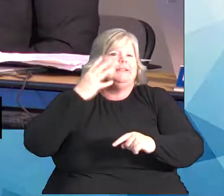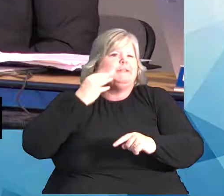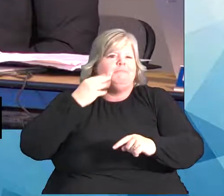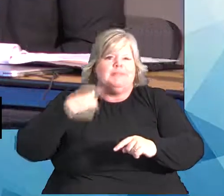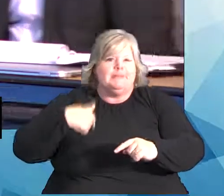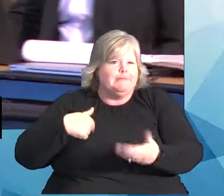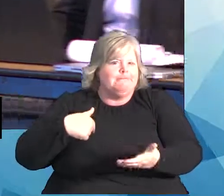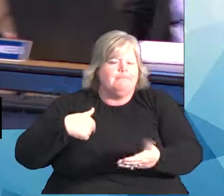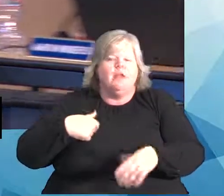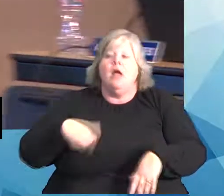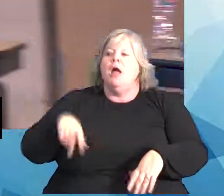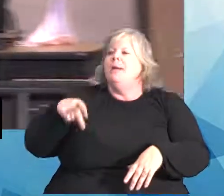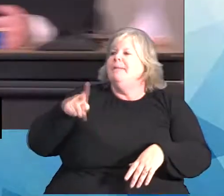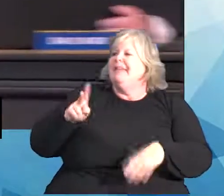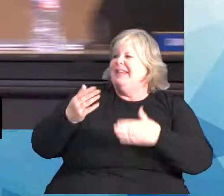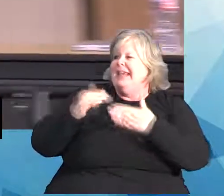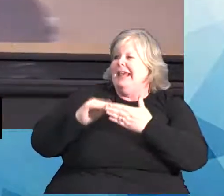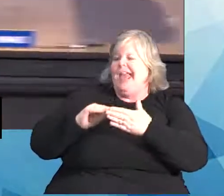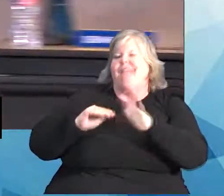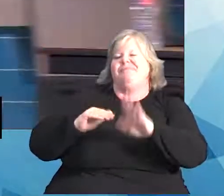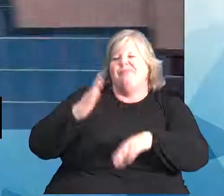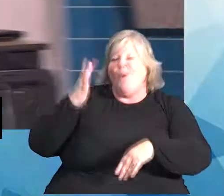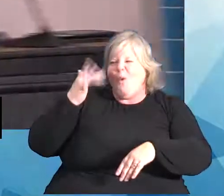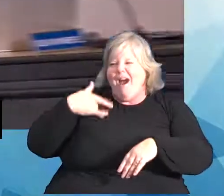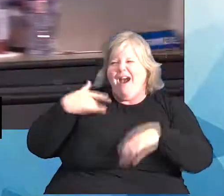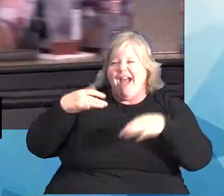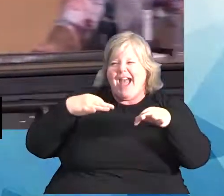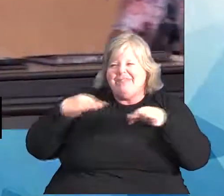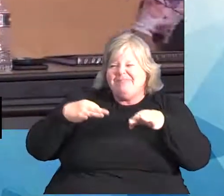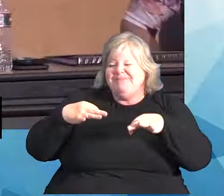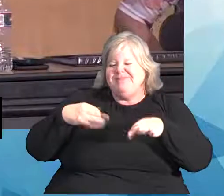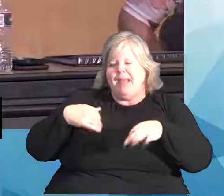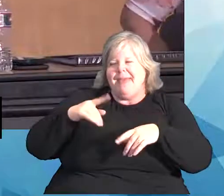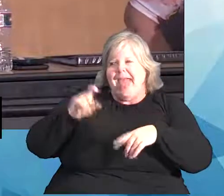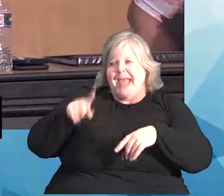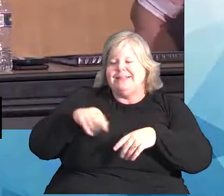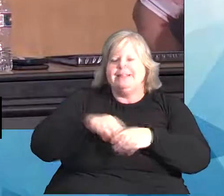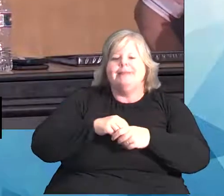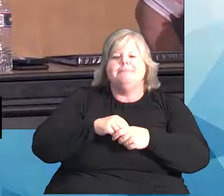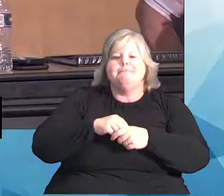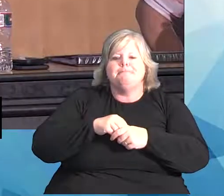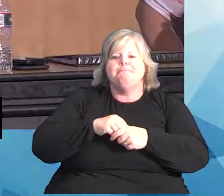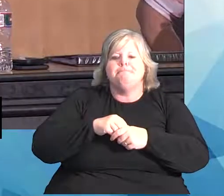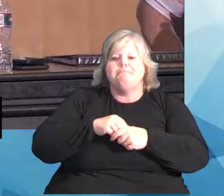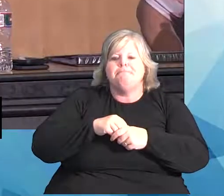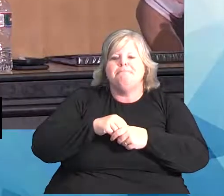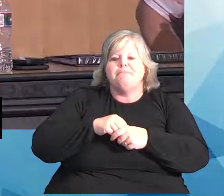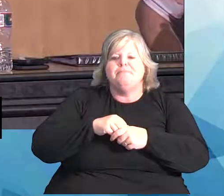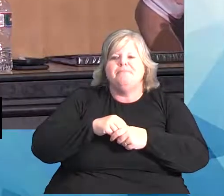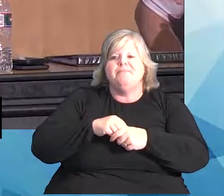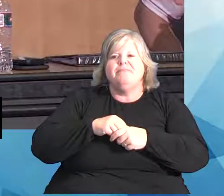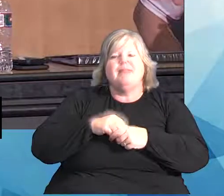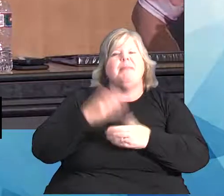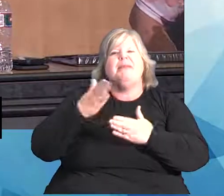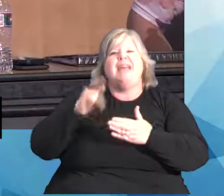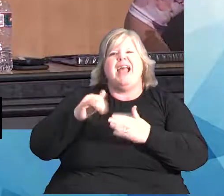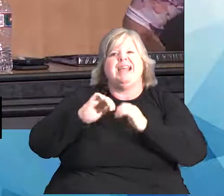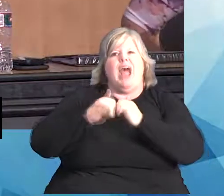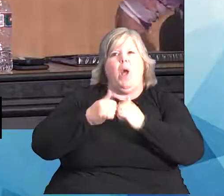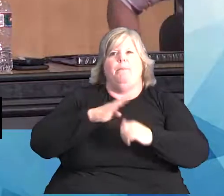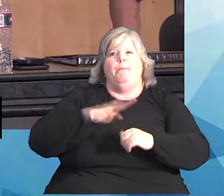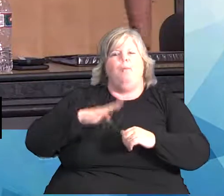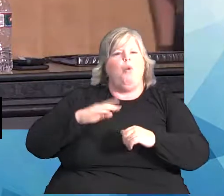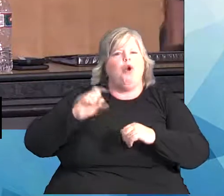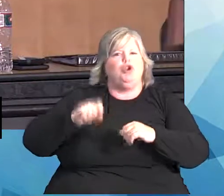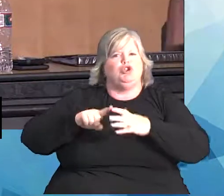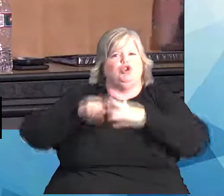And this is PV again. And why I'm asking these questions, I think that might be where the board could start looking at